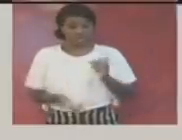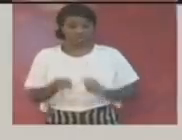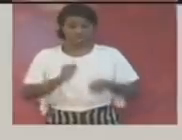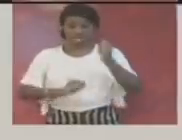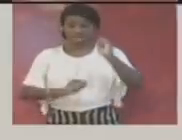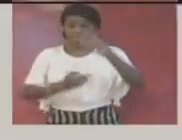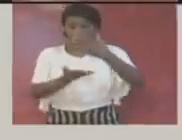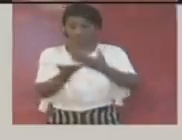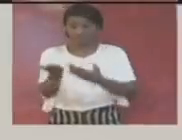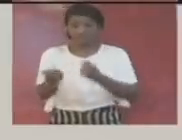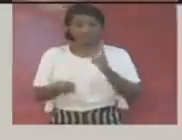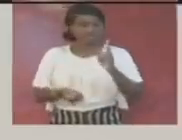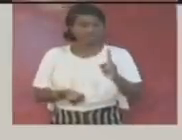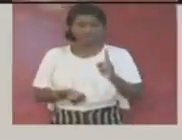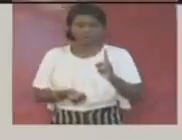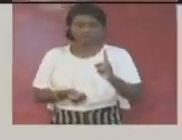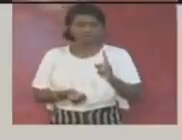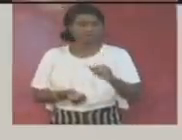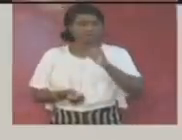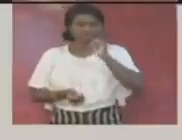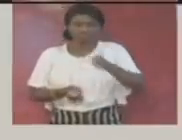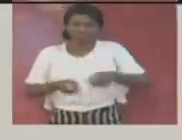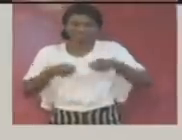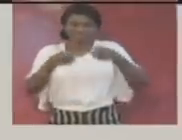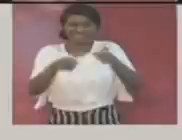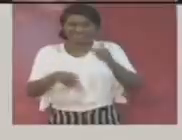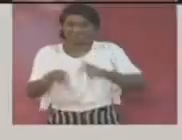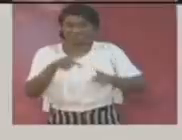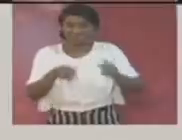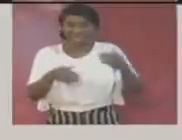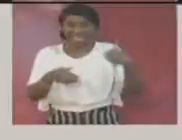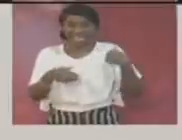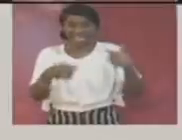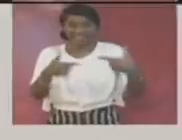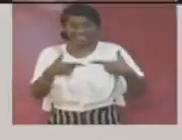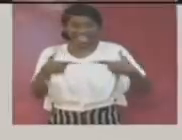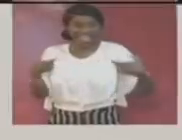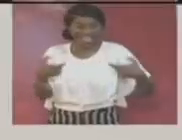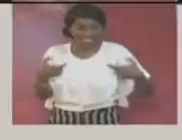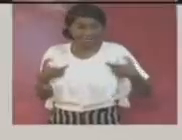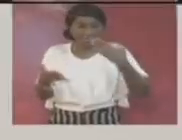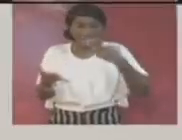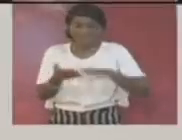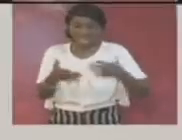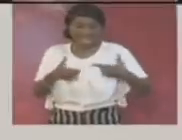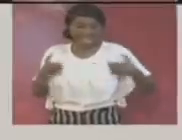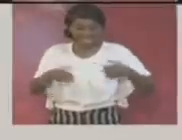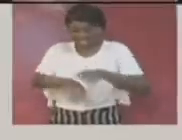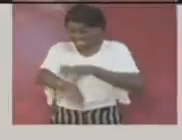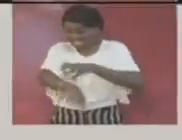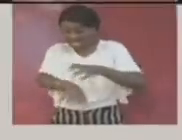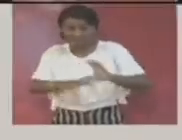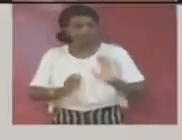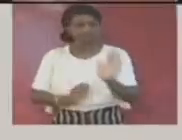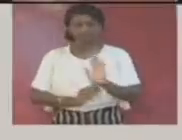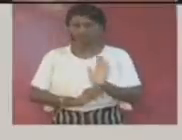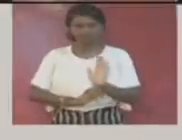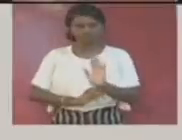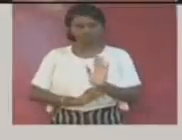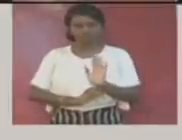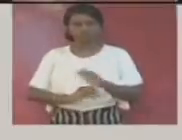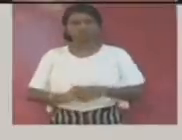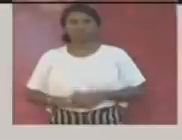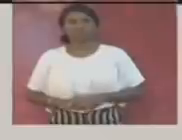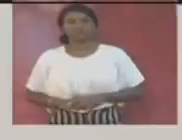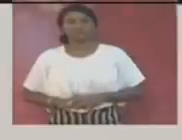1, we are not actually going to give it to persons who have a history of severe allergic reactions, trying to get that number as low